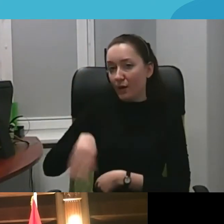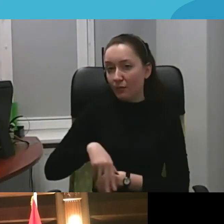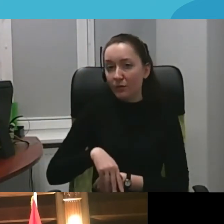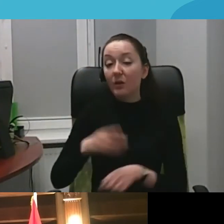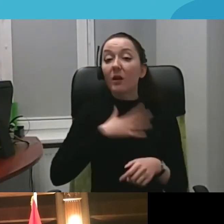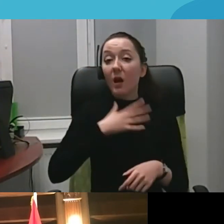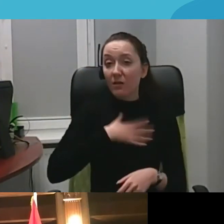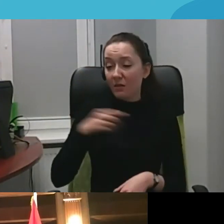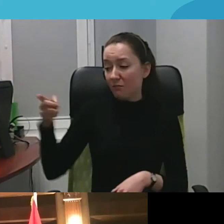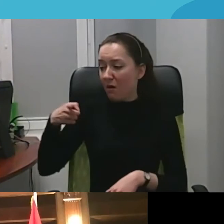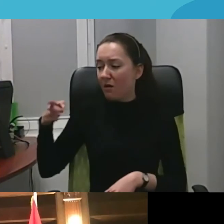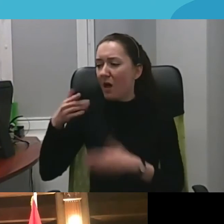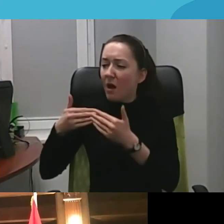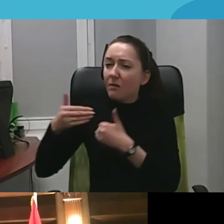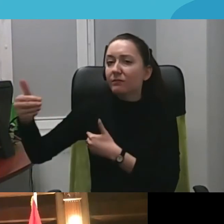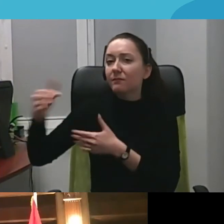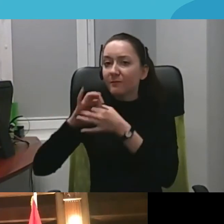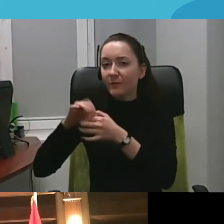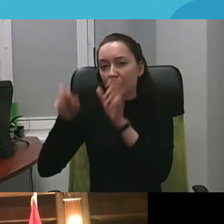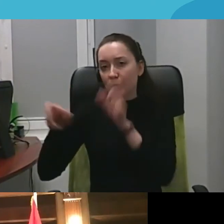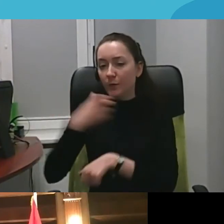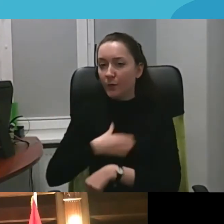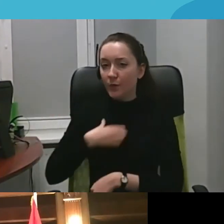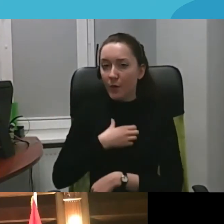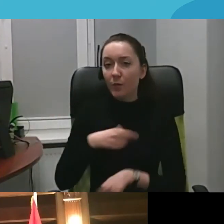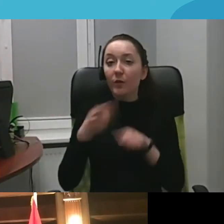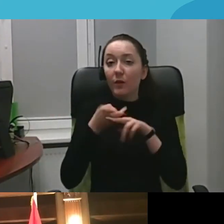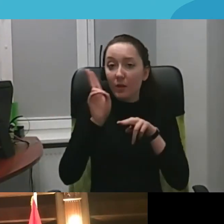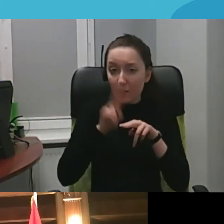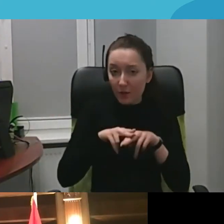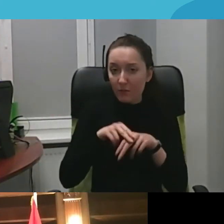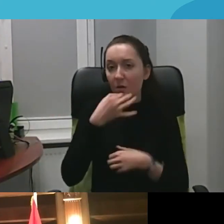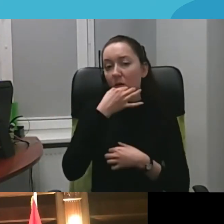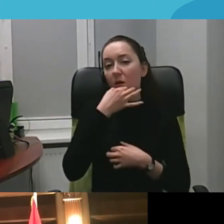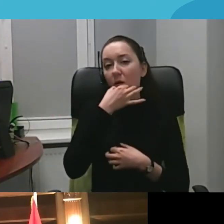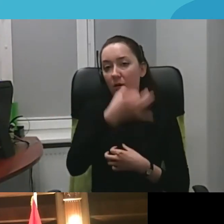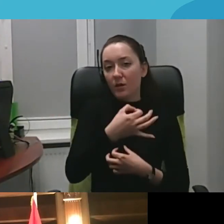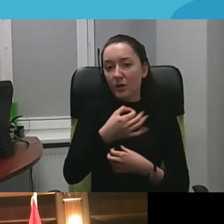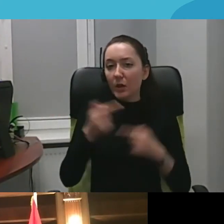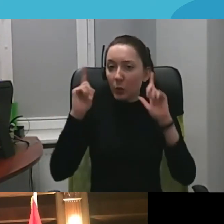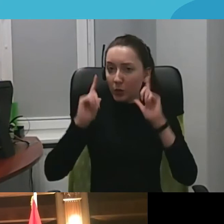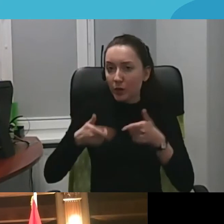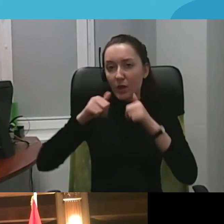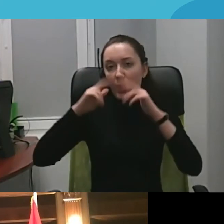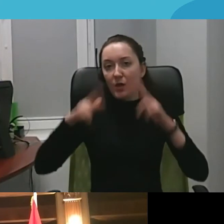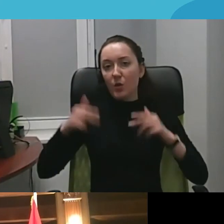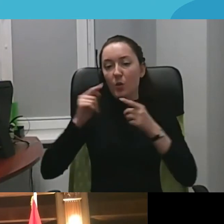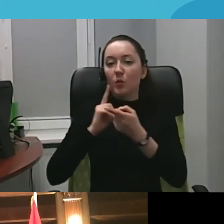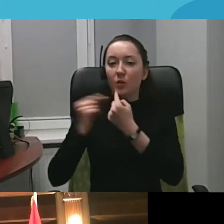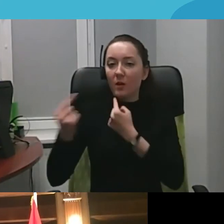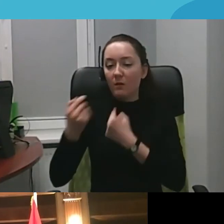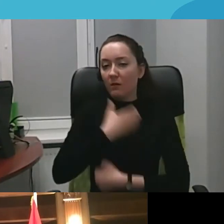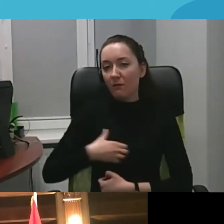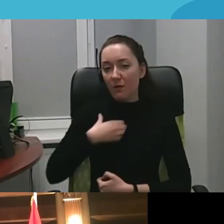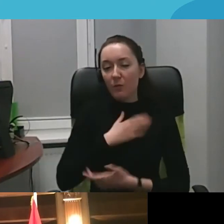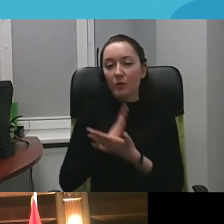citizens. Accordingly, we continue to advocate for an inclusive and genuine national dialogue between the authorities and broader society. And obviously,